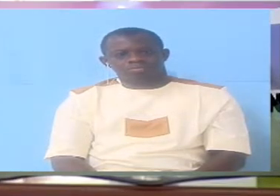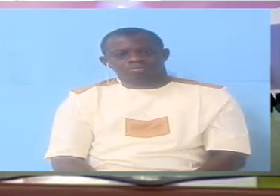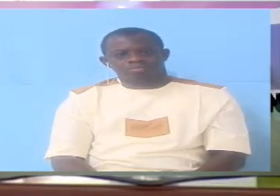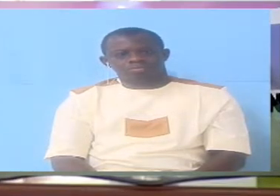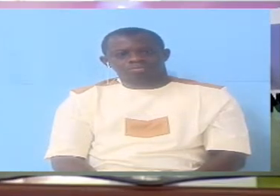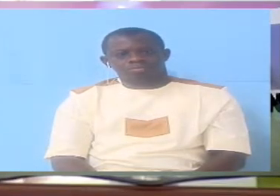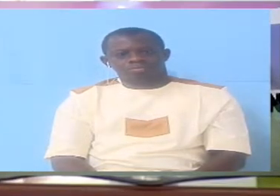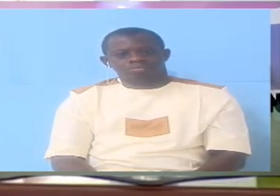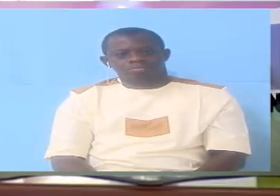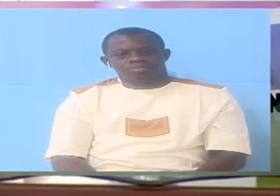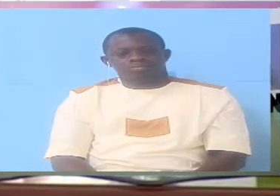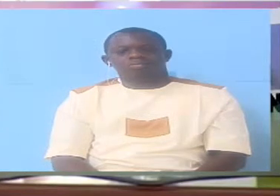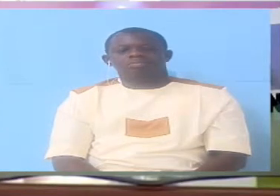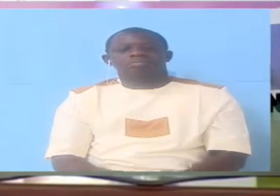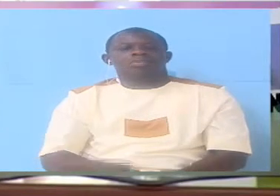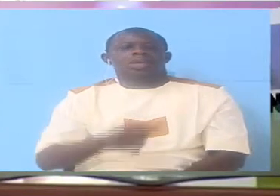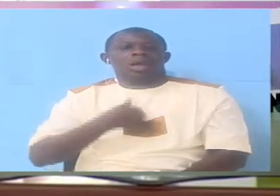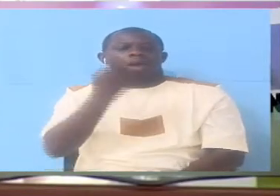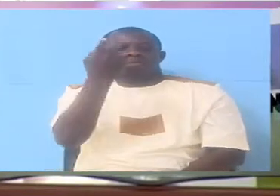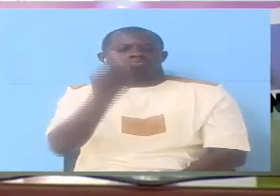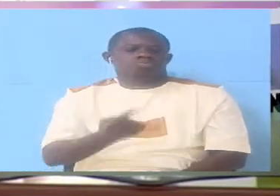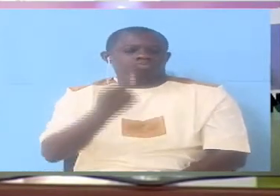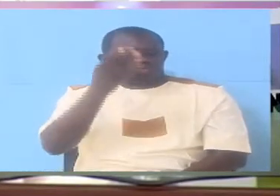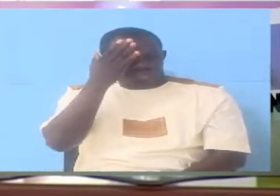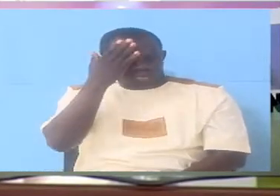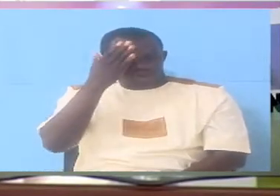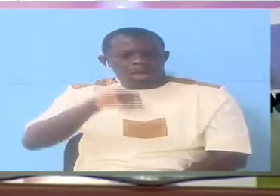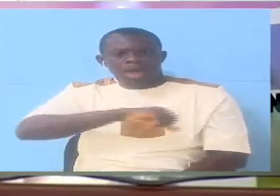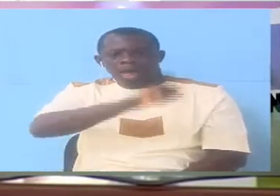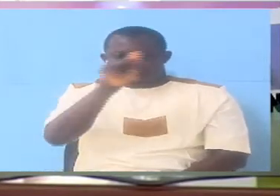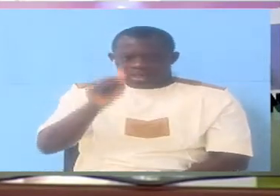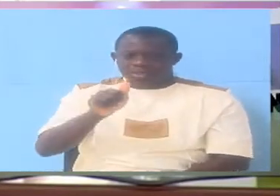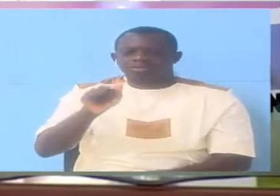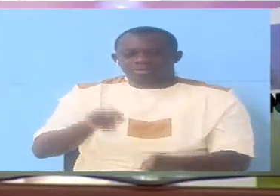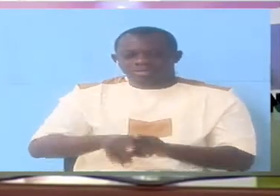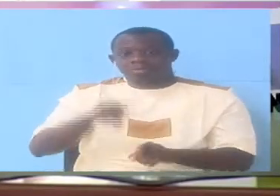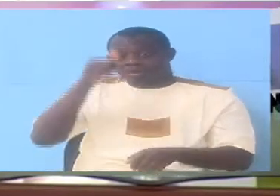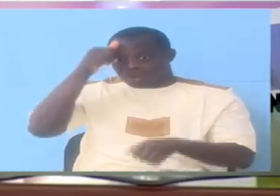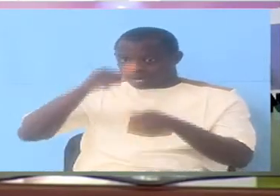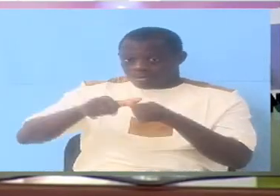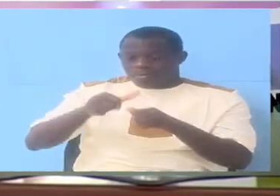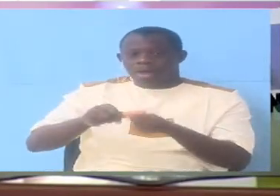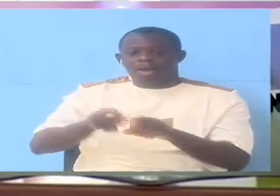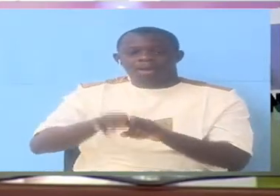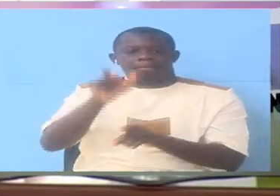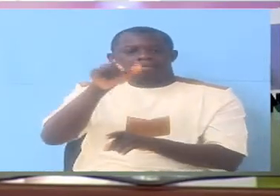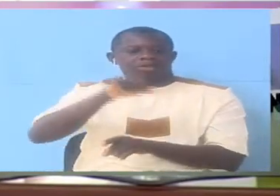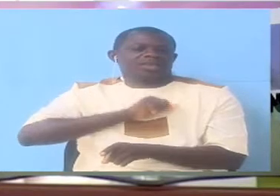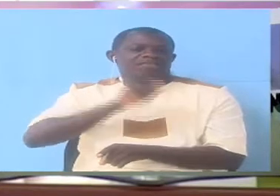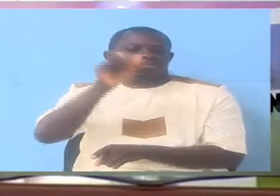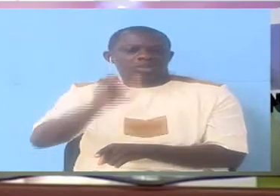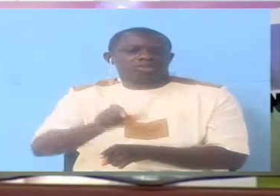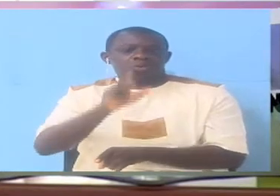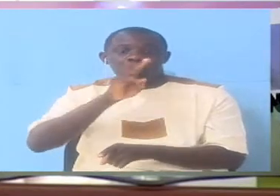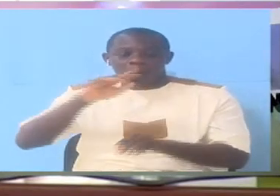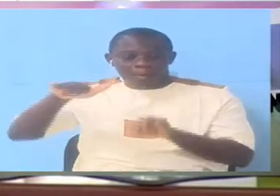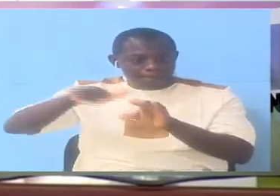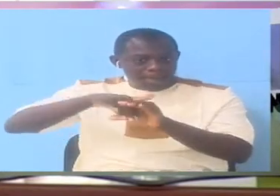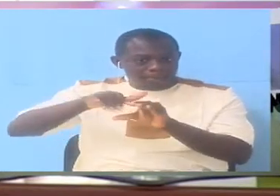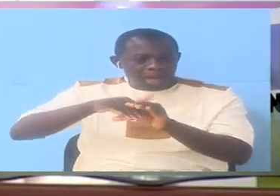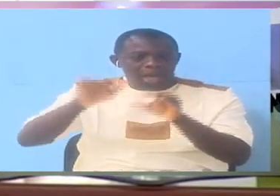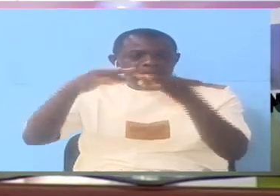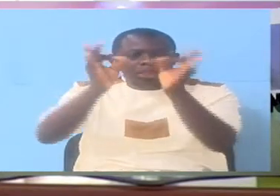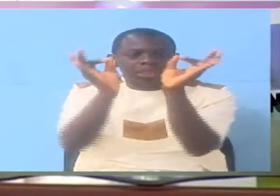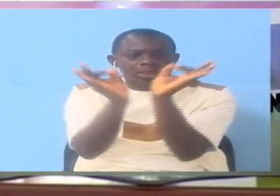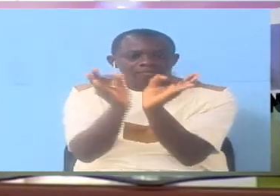I only know and recognize him amongst the teams that came from State House. Mo dal ni mako xamé ko ne mu